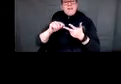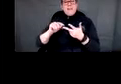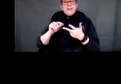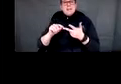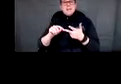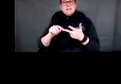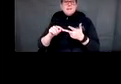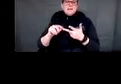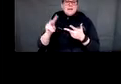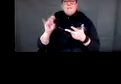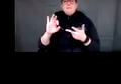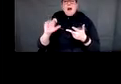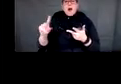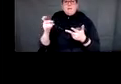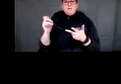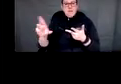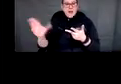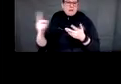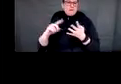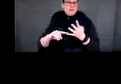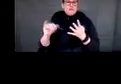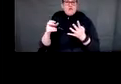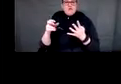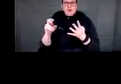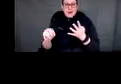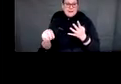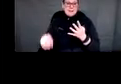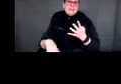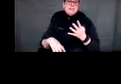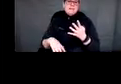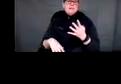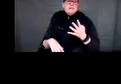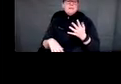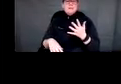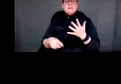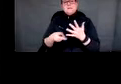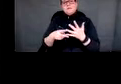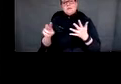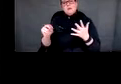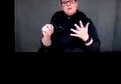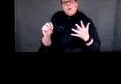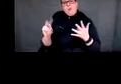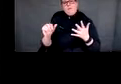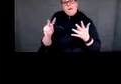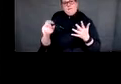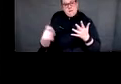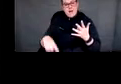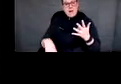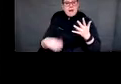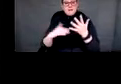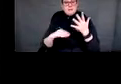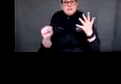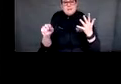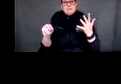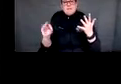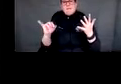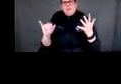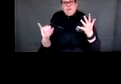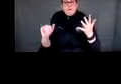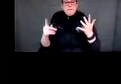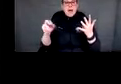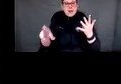Janssen or Johnson & Johnson viral vector vaccines, and then 2 vaccines, Novavax, developed by Novavax, and Sanofi Pasteur,